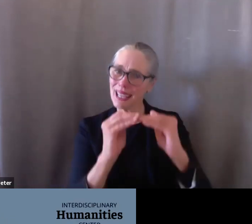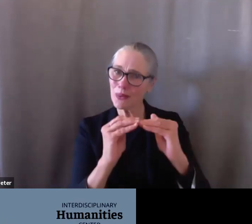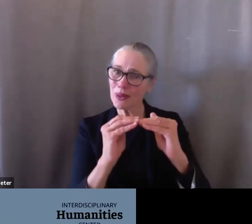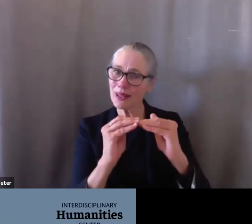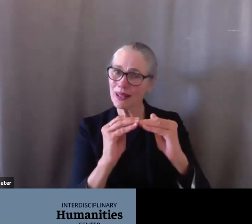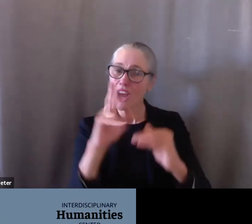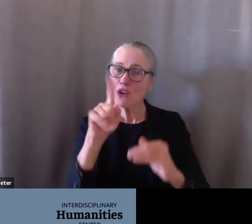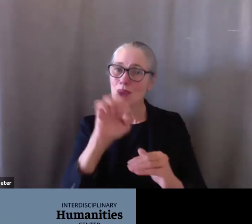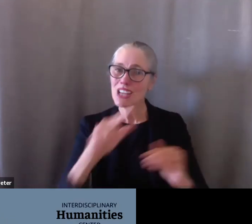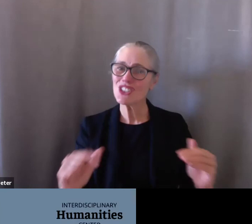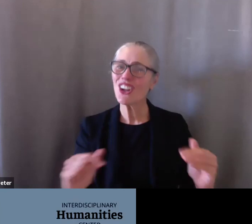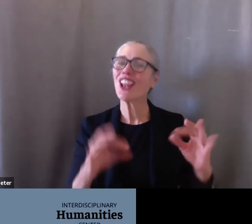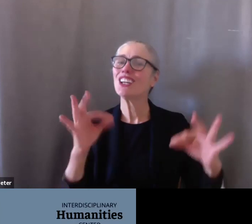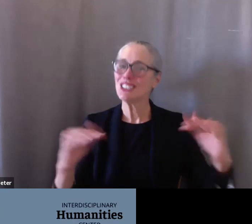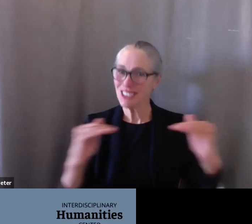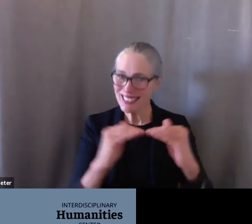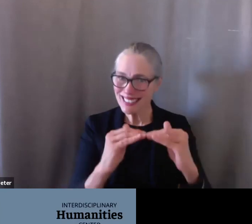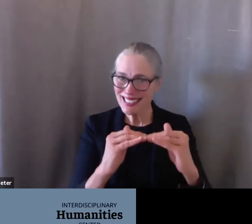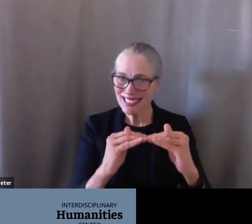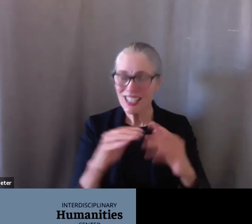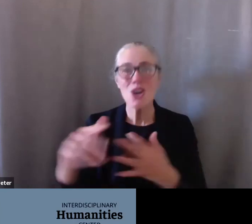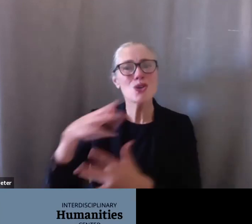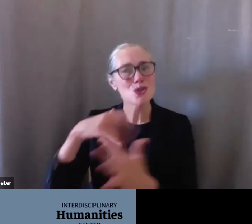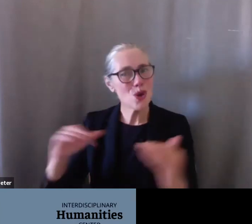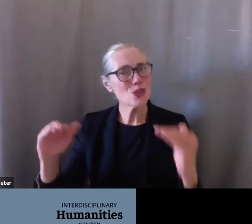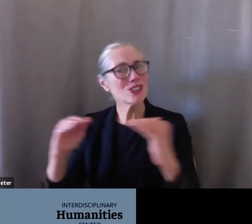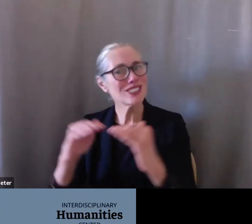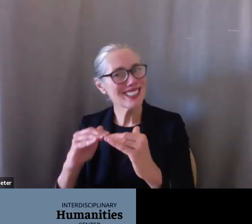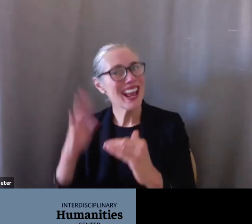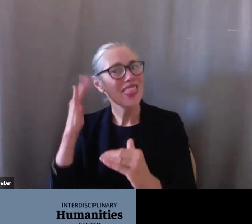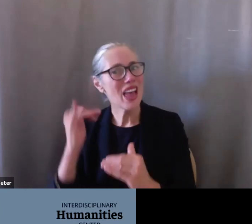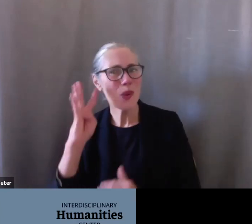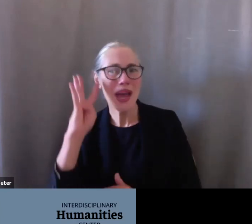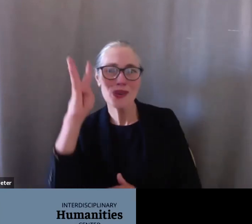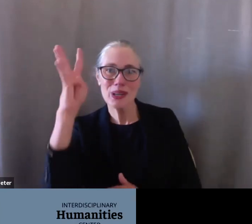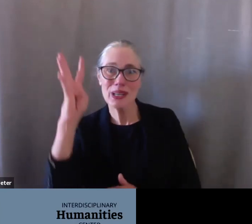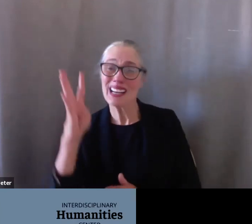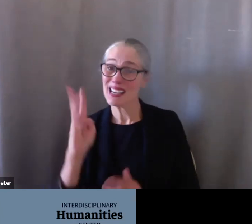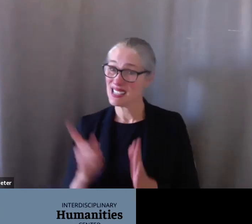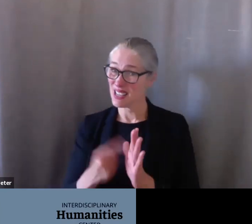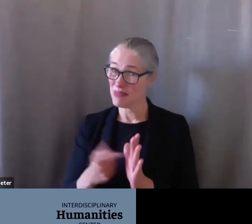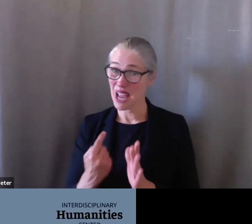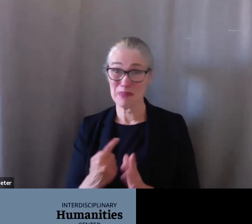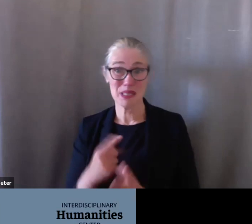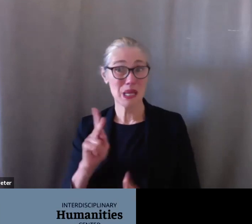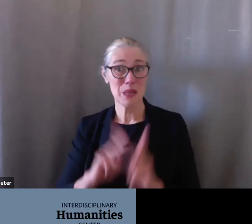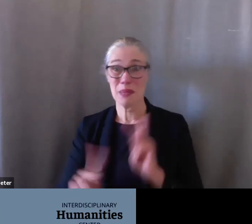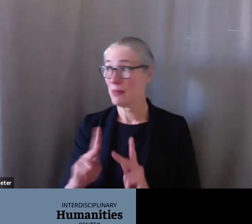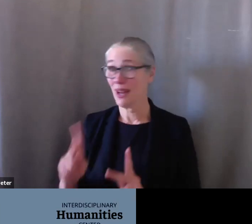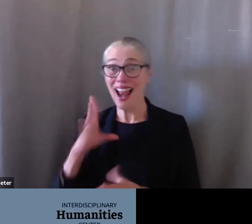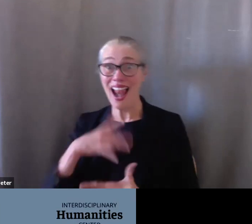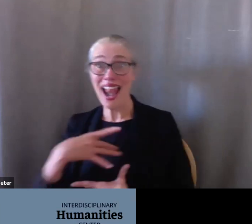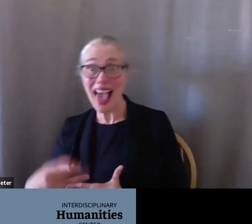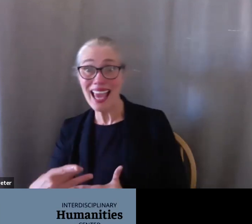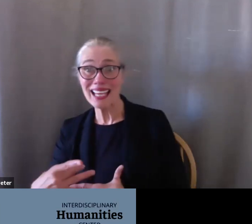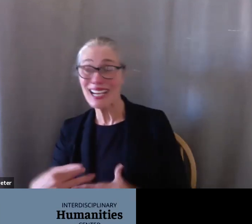part of the anti-racism message, but I think obviously it has to go beyond